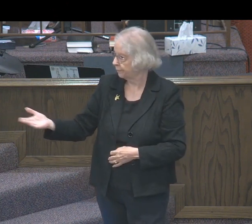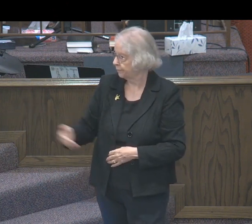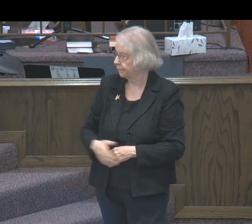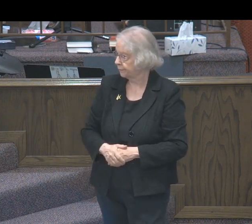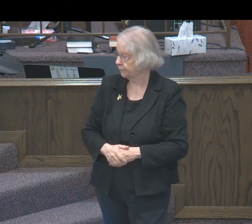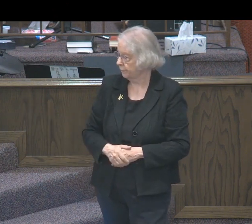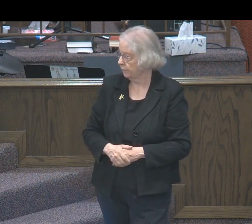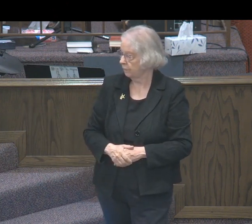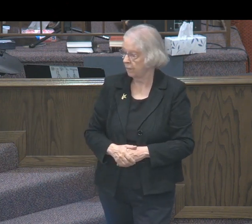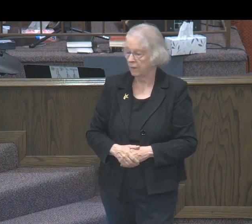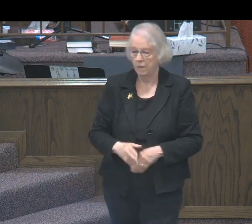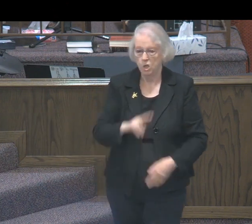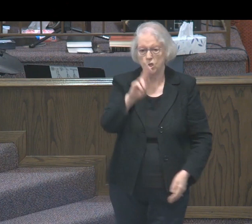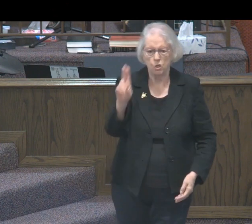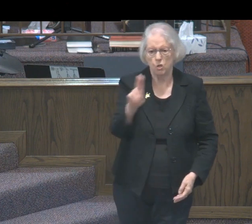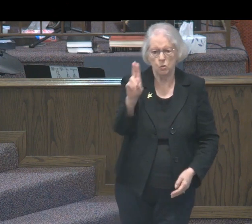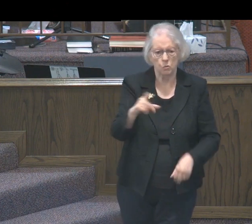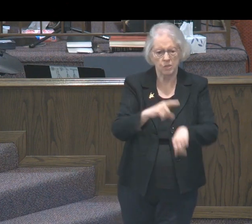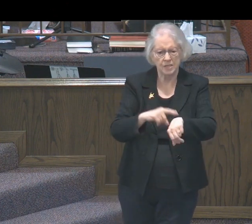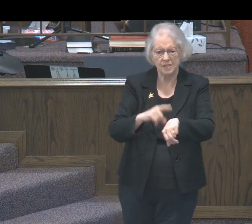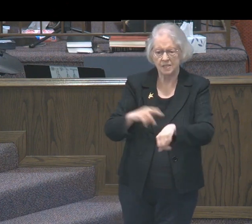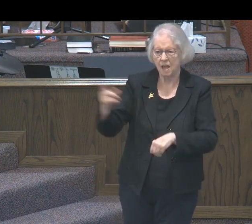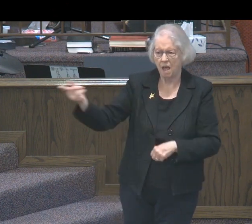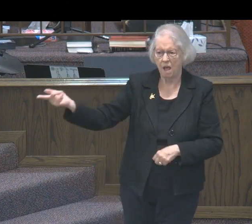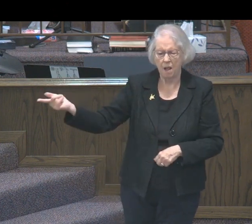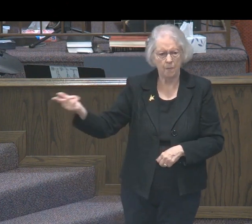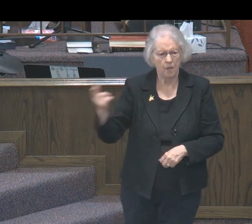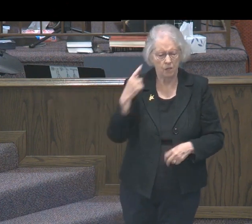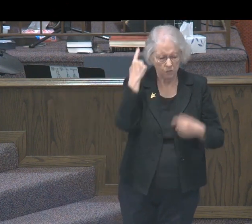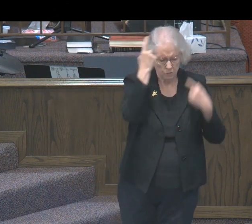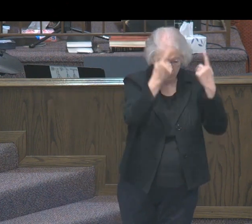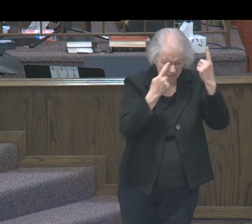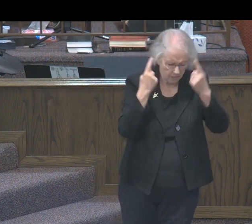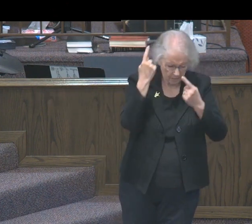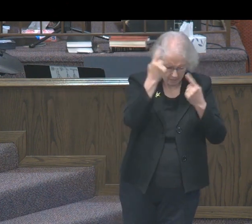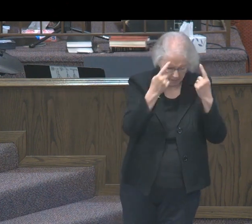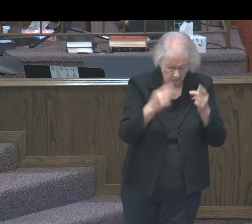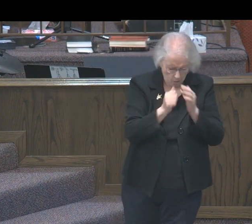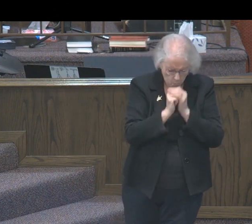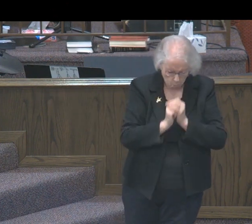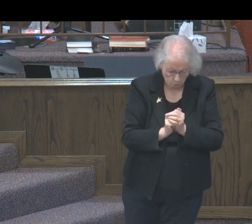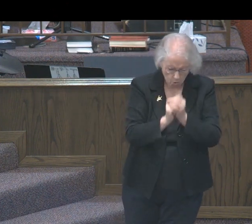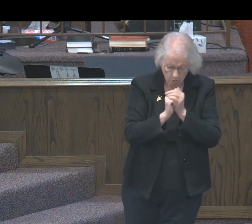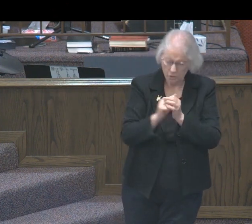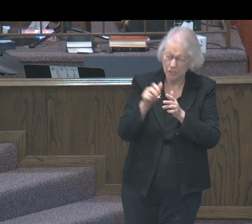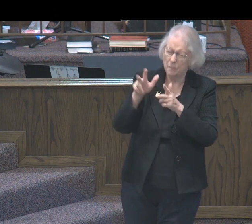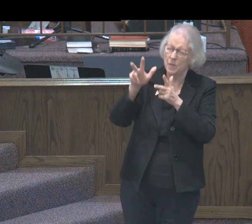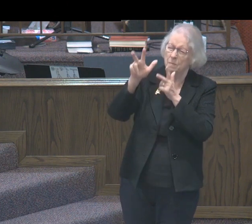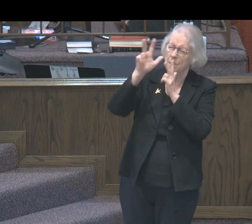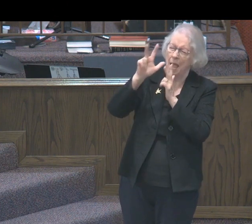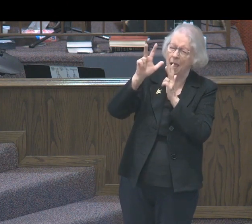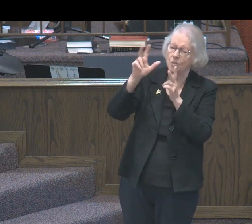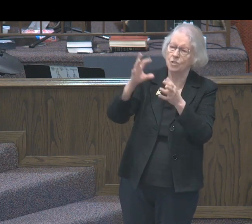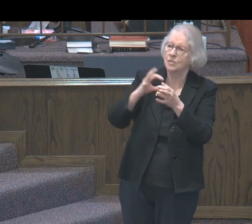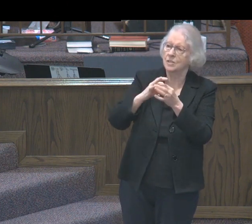to use this time as a time to worship the majesty of